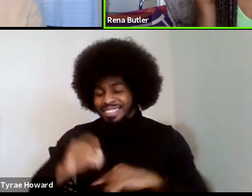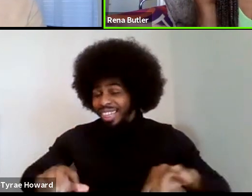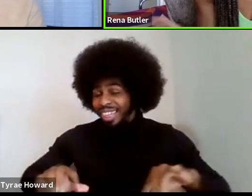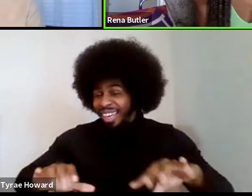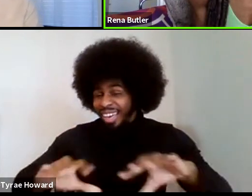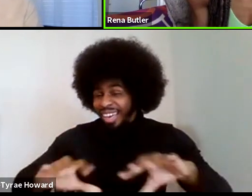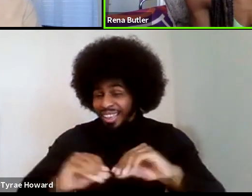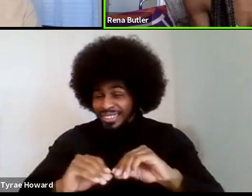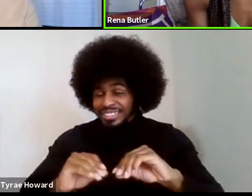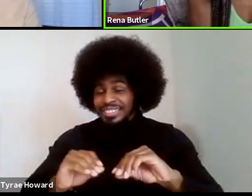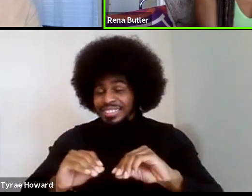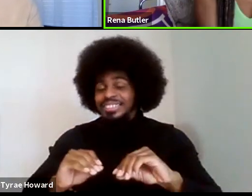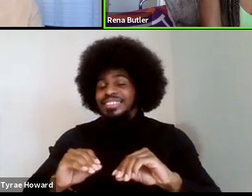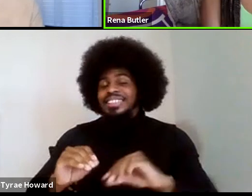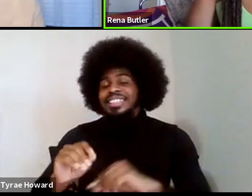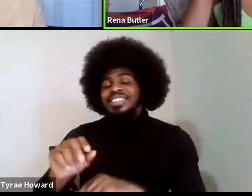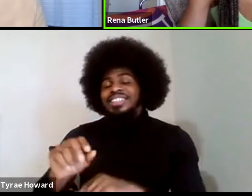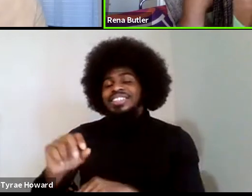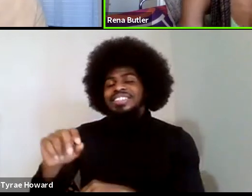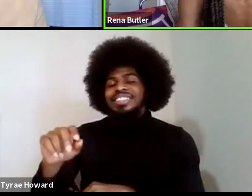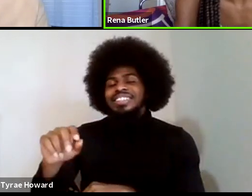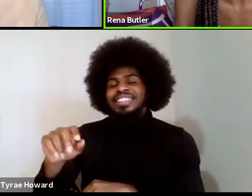Harlem, 121st in Harlem, hey.